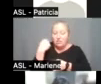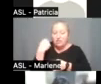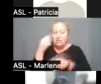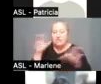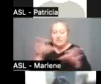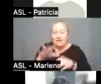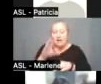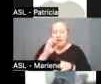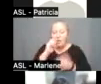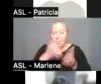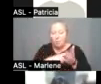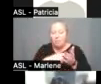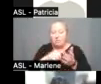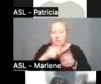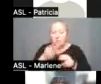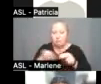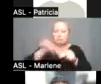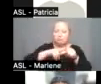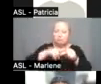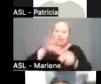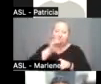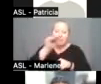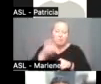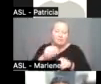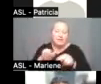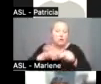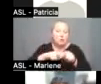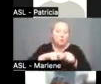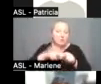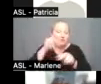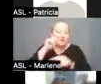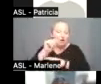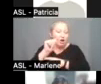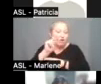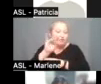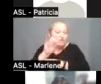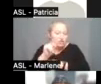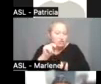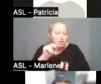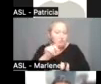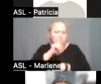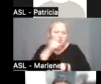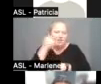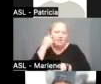find that there was a rise about a five percent increase in attrition we really think that was um impacted by the